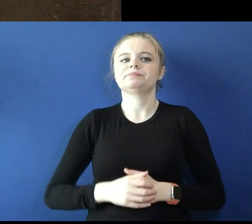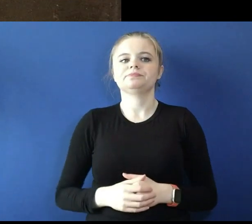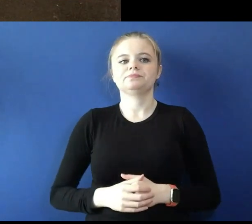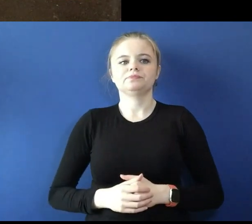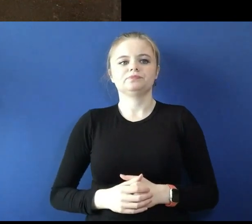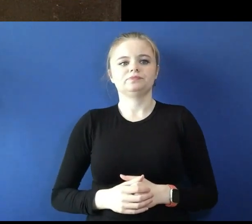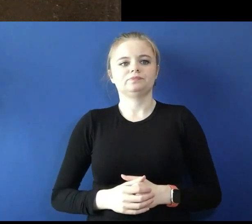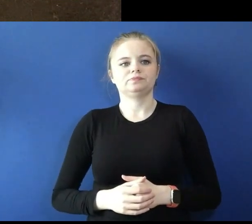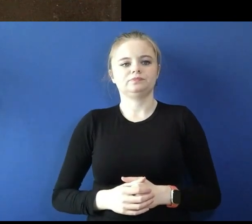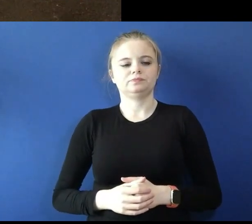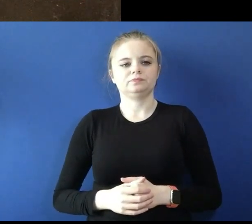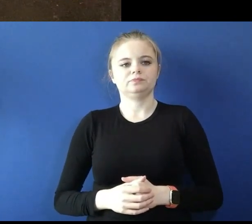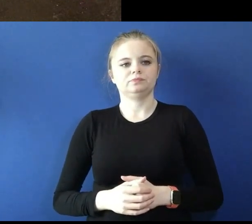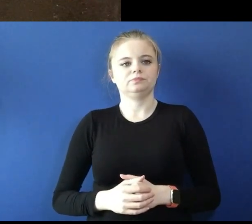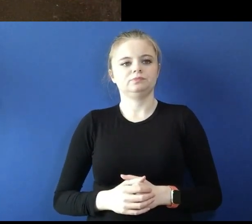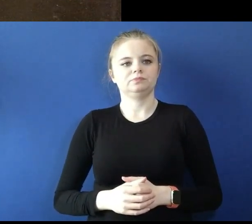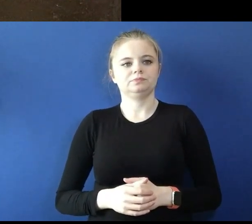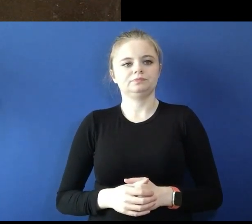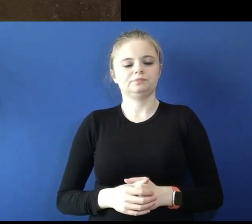all add to the flavour.